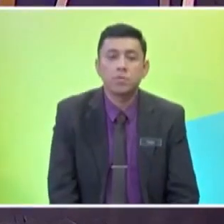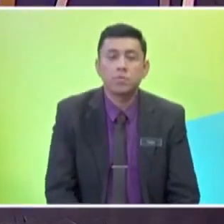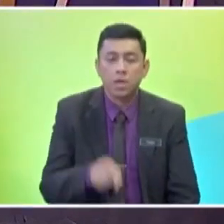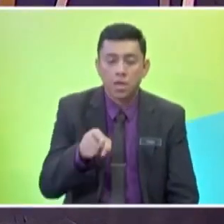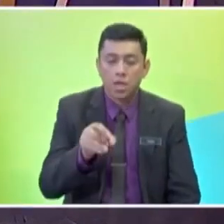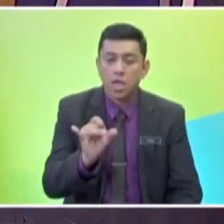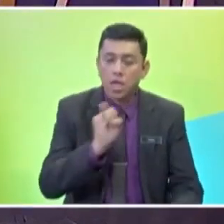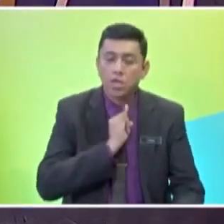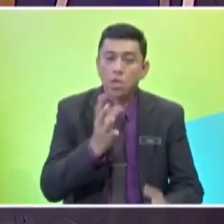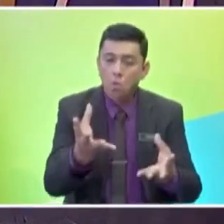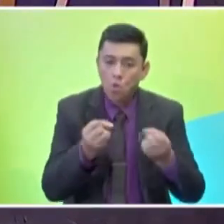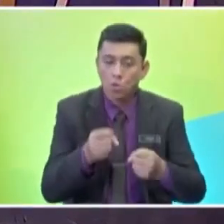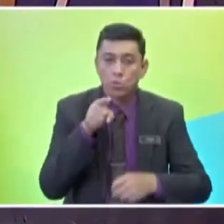to